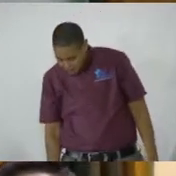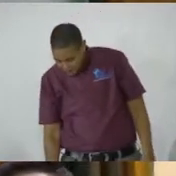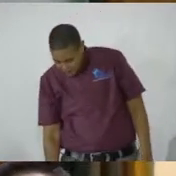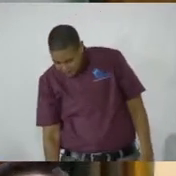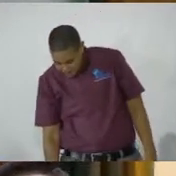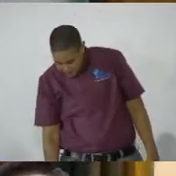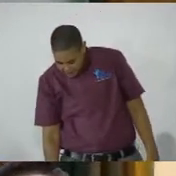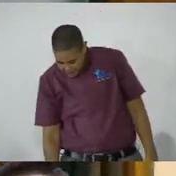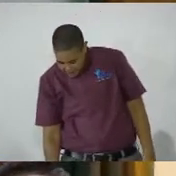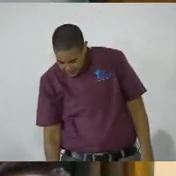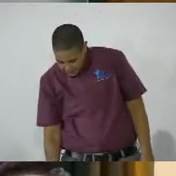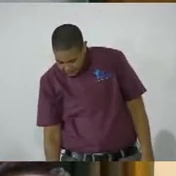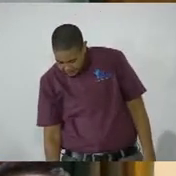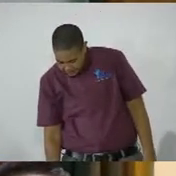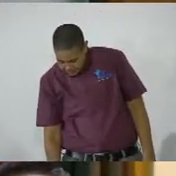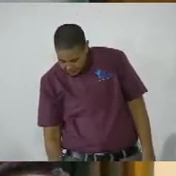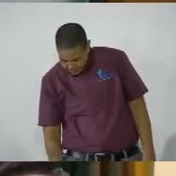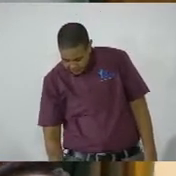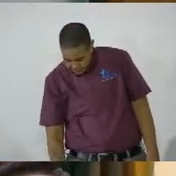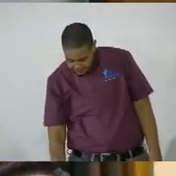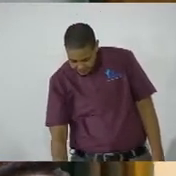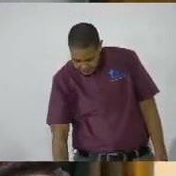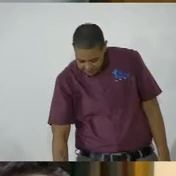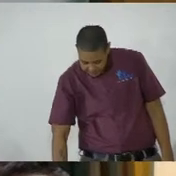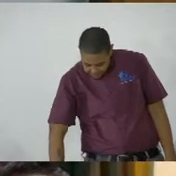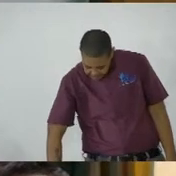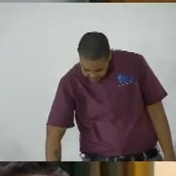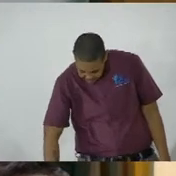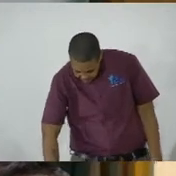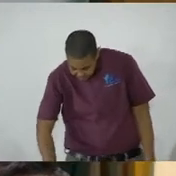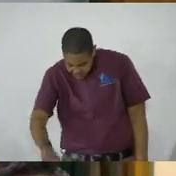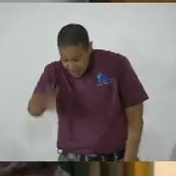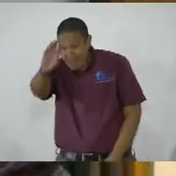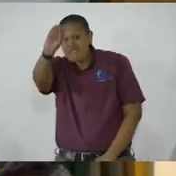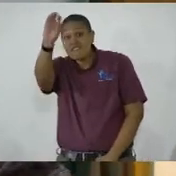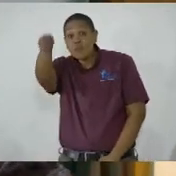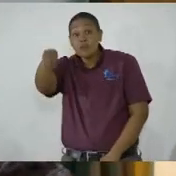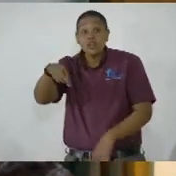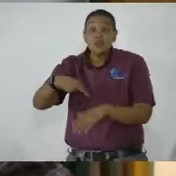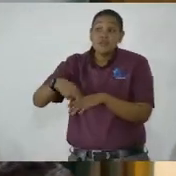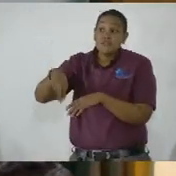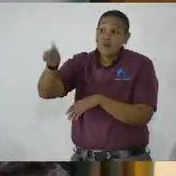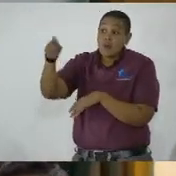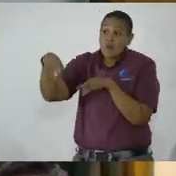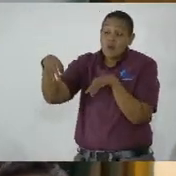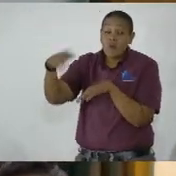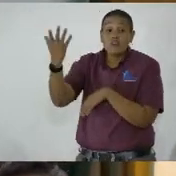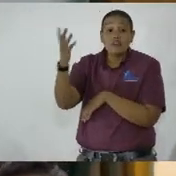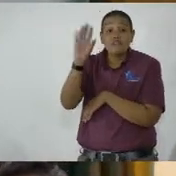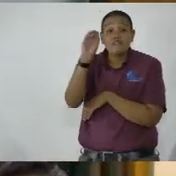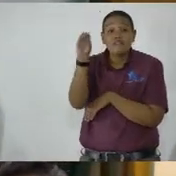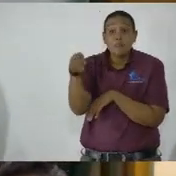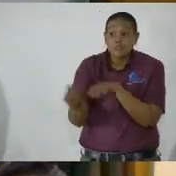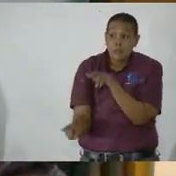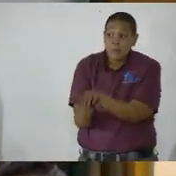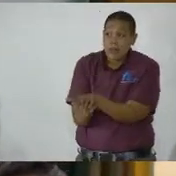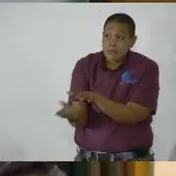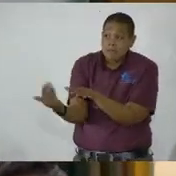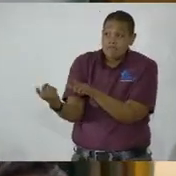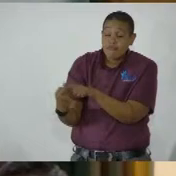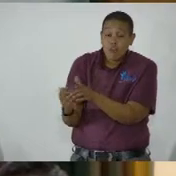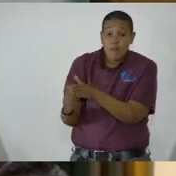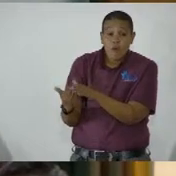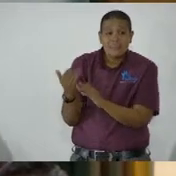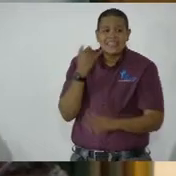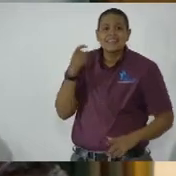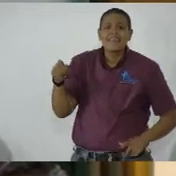Speaker, 50% of the cases referred by the court are 50% coming out of the community. If they